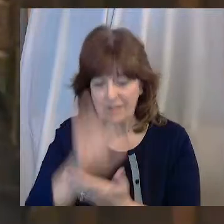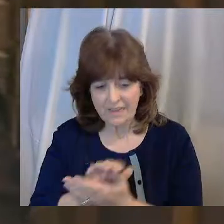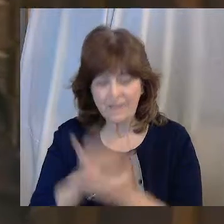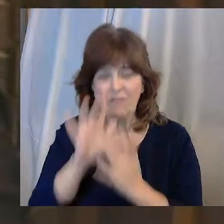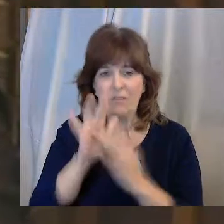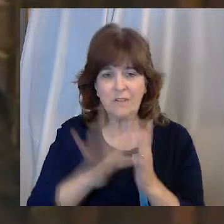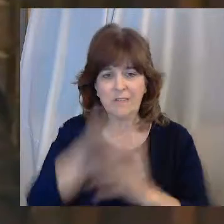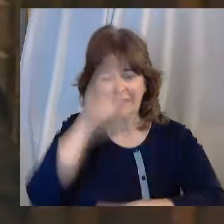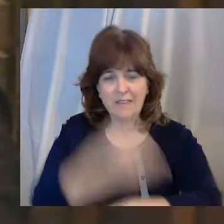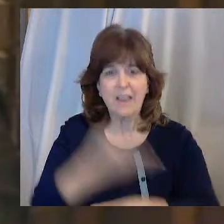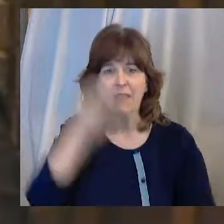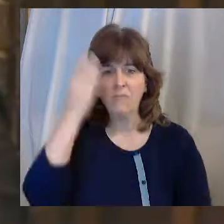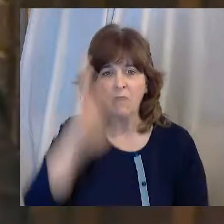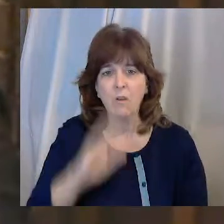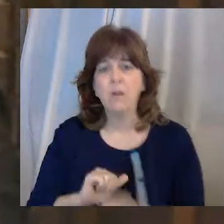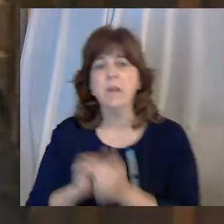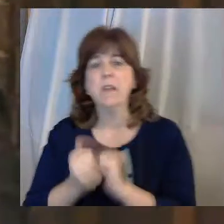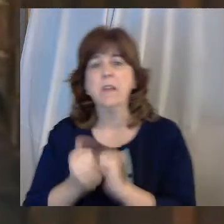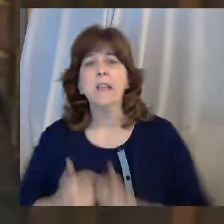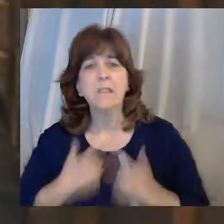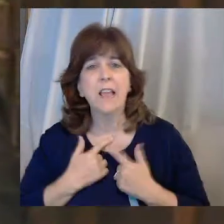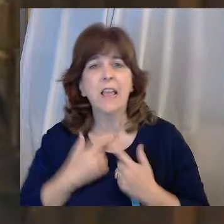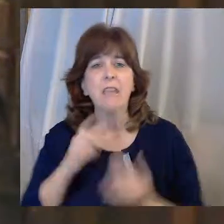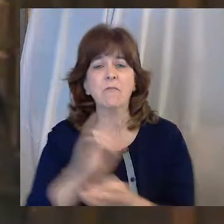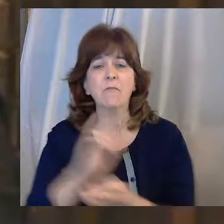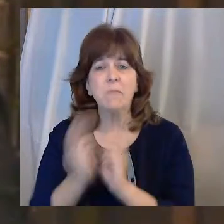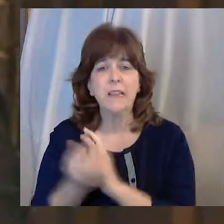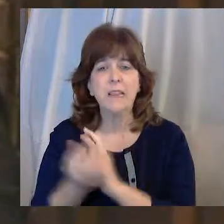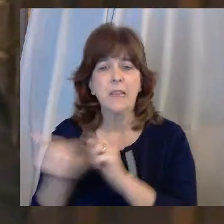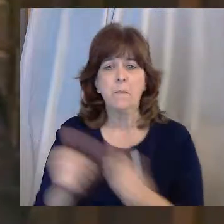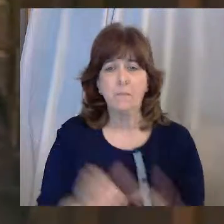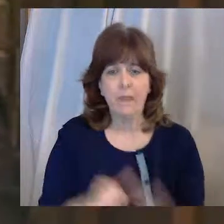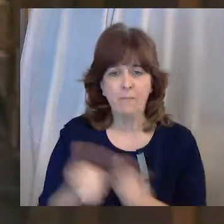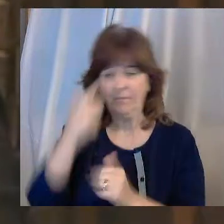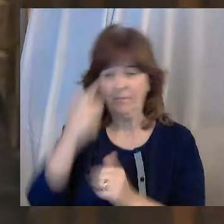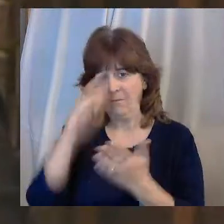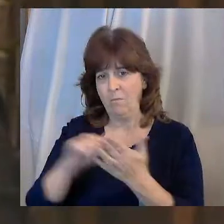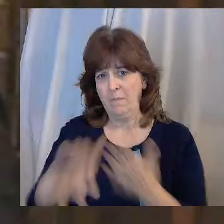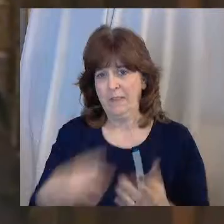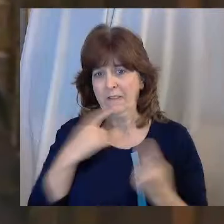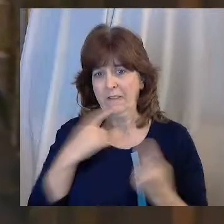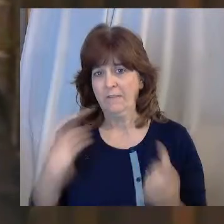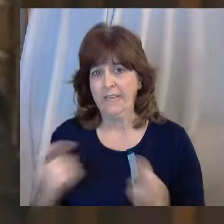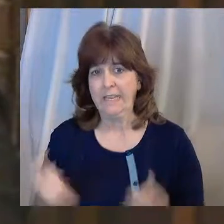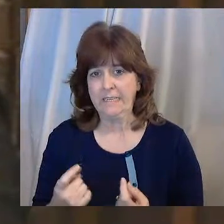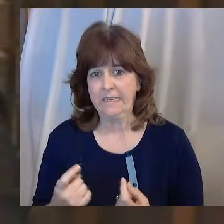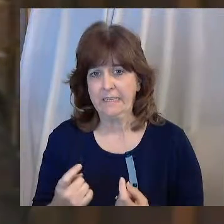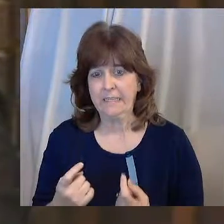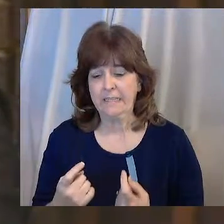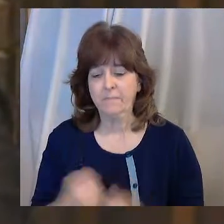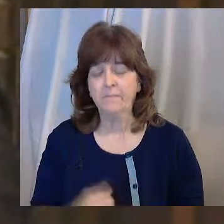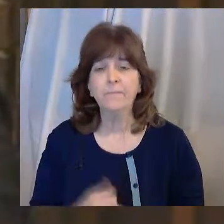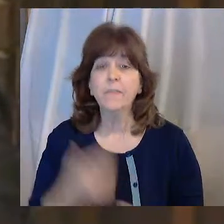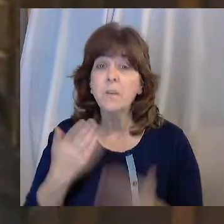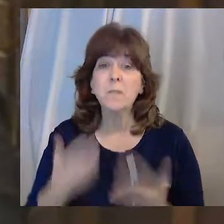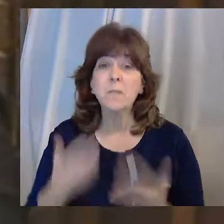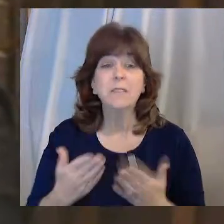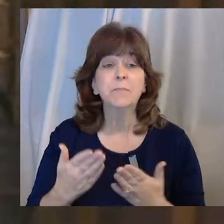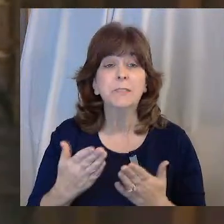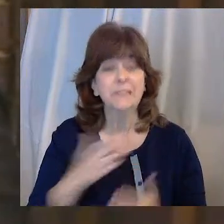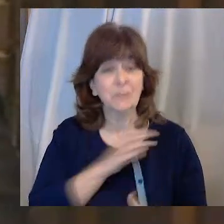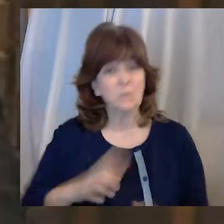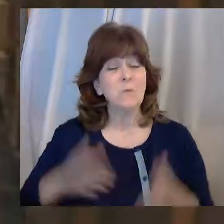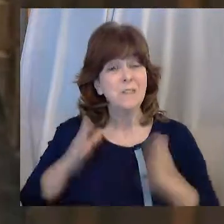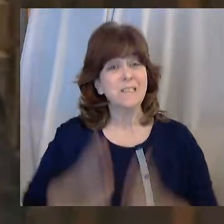repentance and be baptized for the remission of sin. It may be that you're tonight a child of God but not faithful. You need to come home to renew